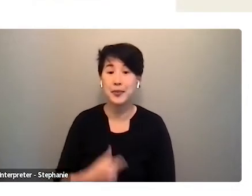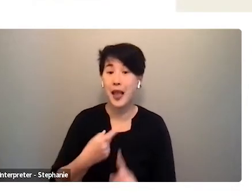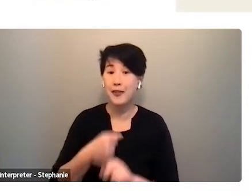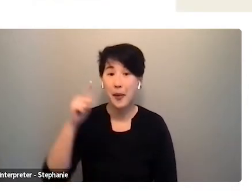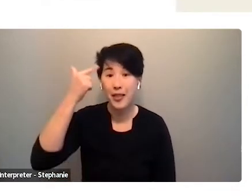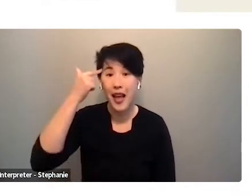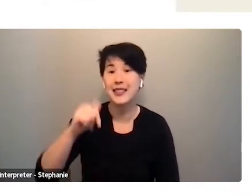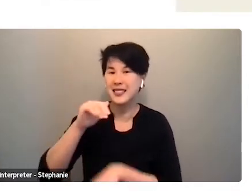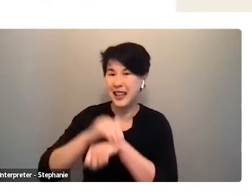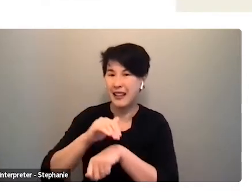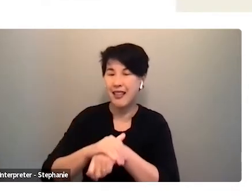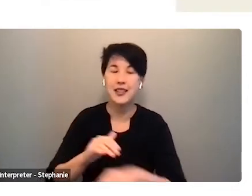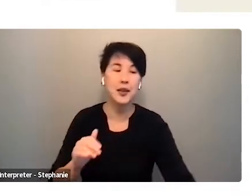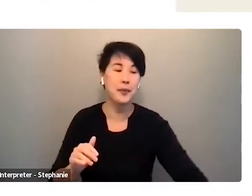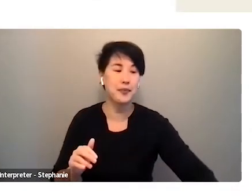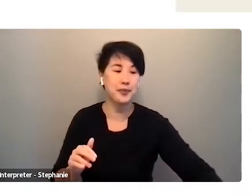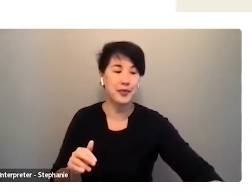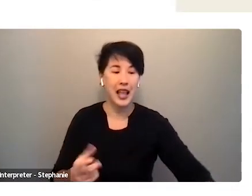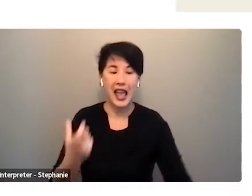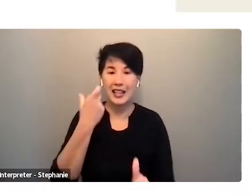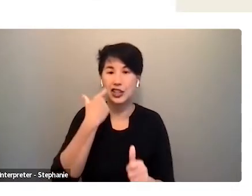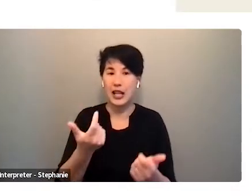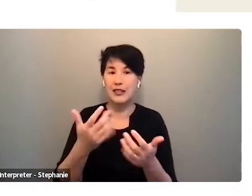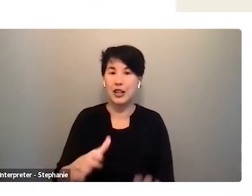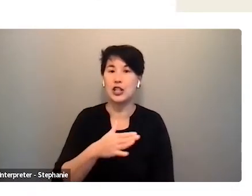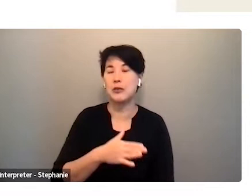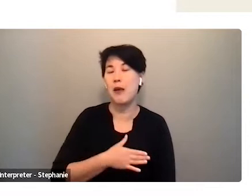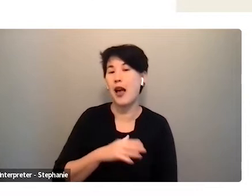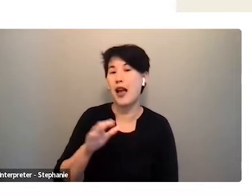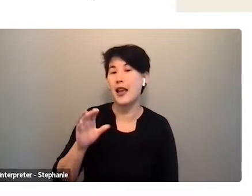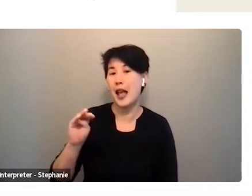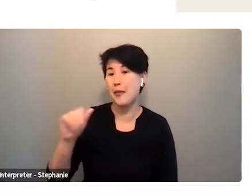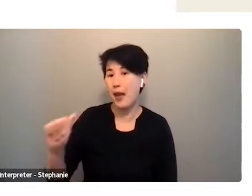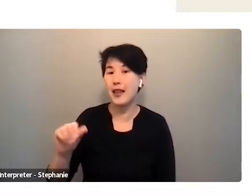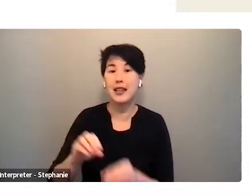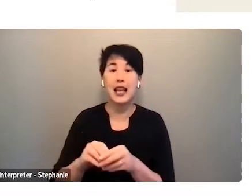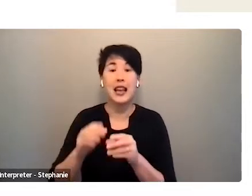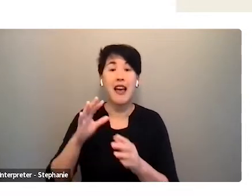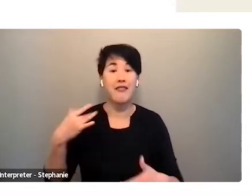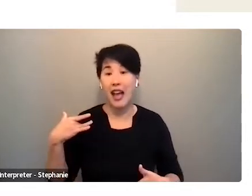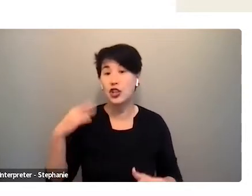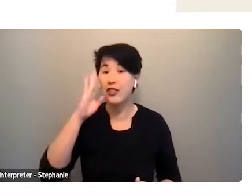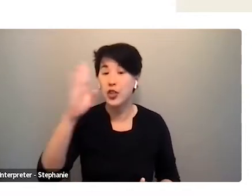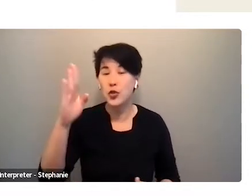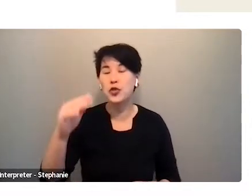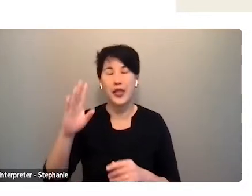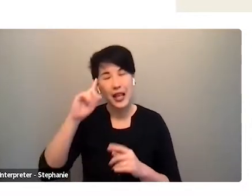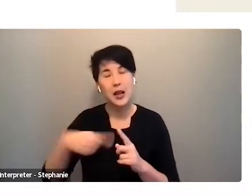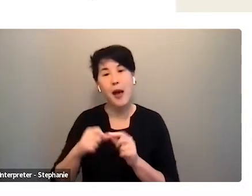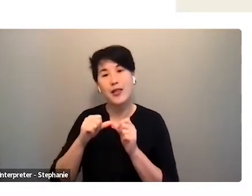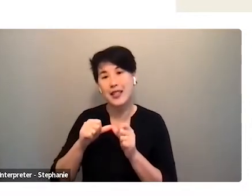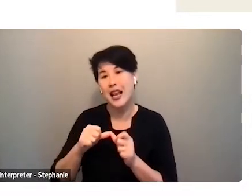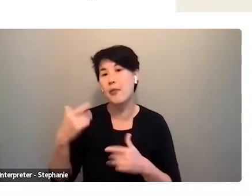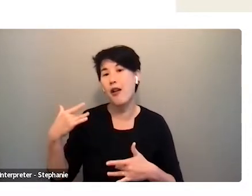London, England, and I've just finished in my MA in Fashion Futures, which is thinking about sustainable fashion at the